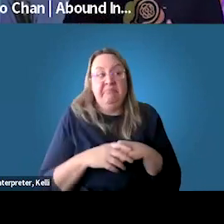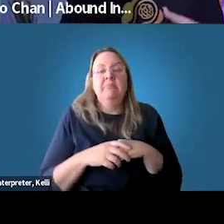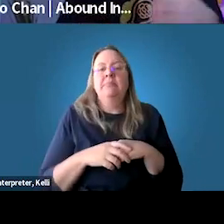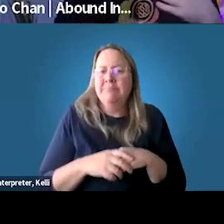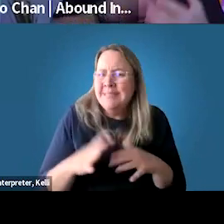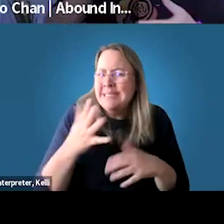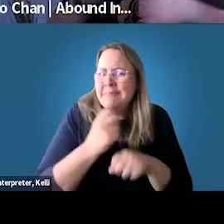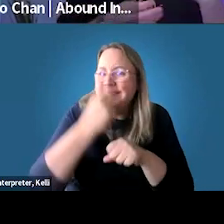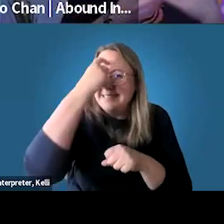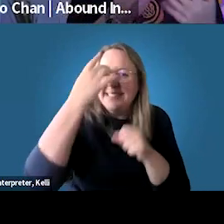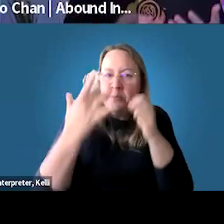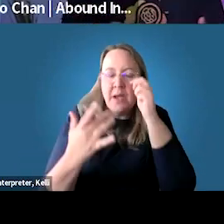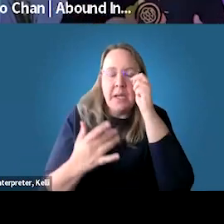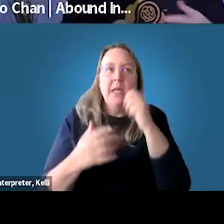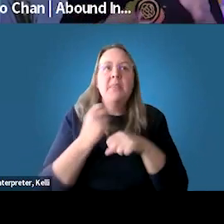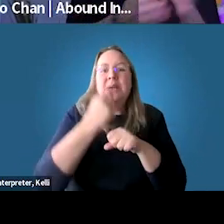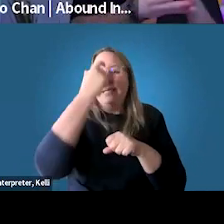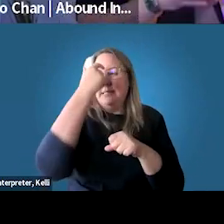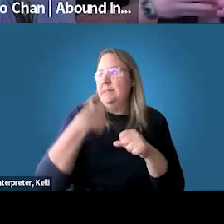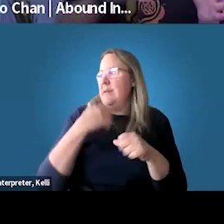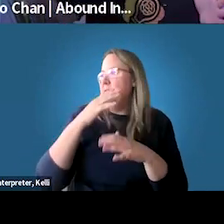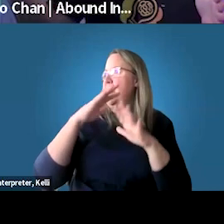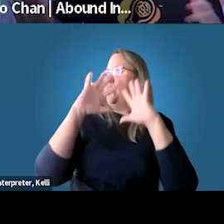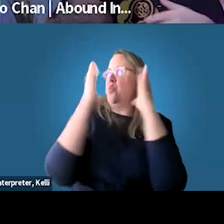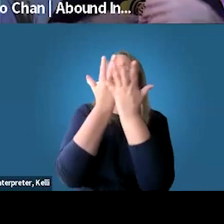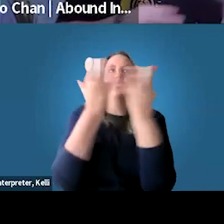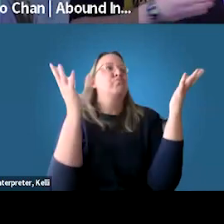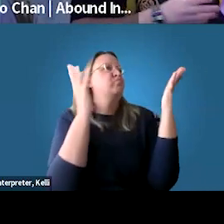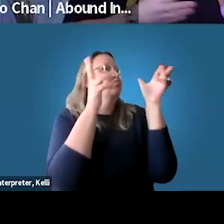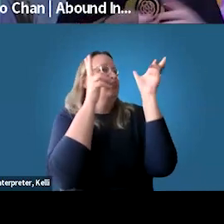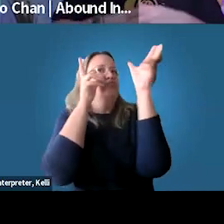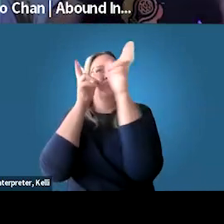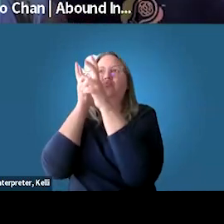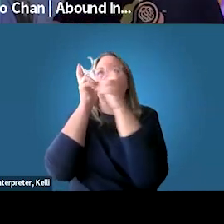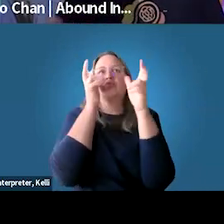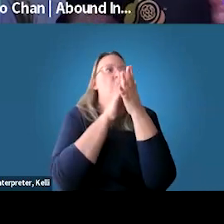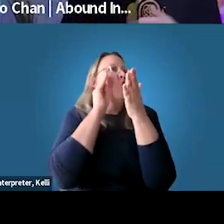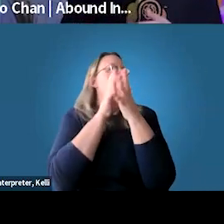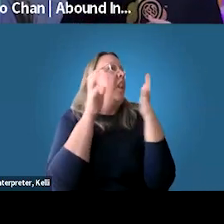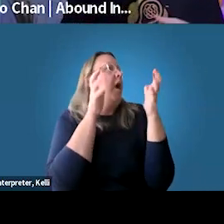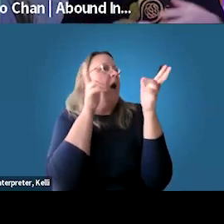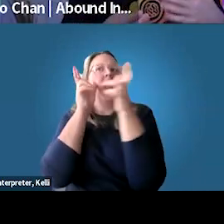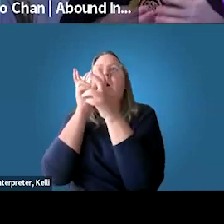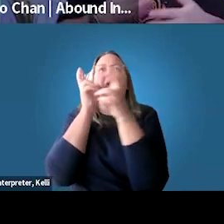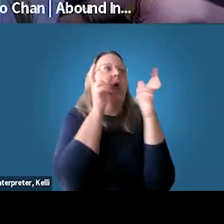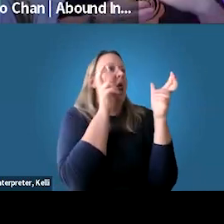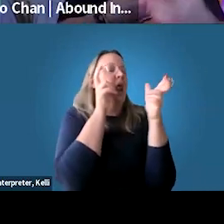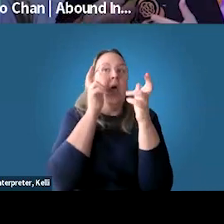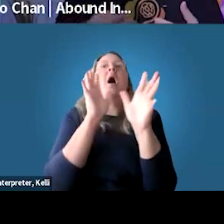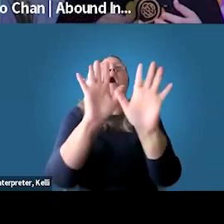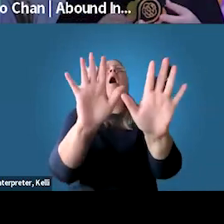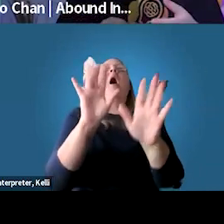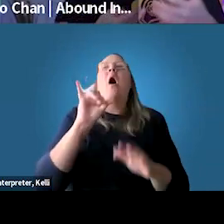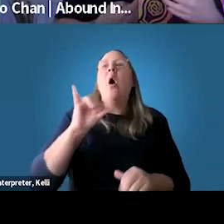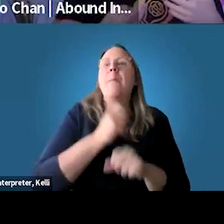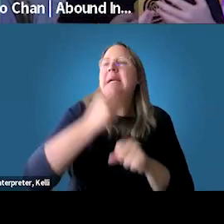makes sense because they're making sense of the world, right? From that age, from 5 to 11, they've learned a lot. They're asking thousands of questions all the time. So they're making sense